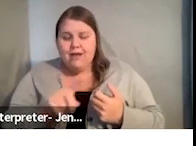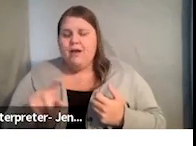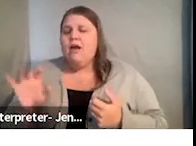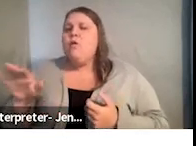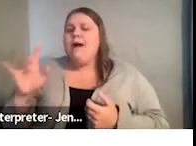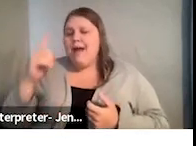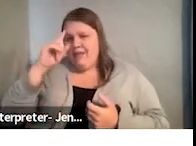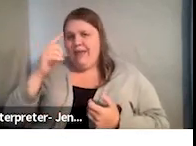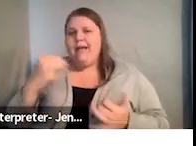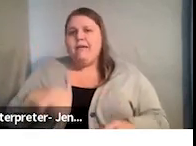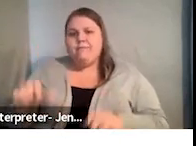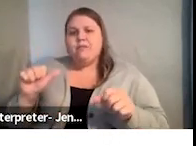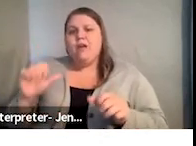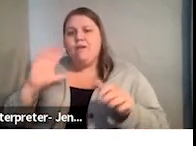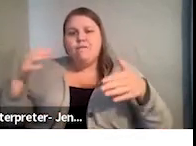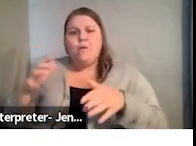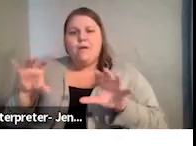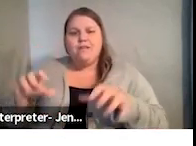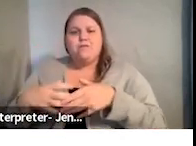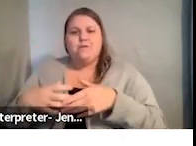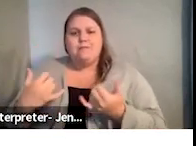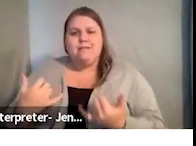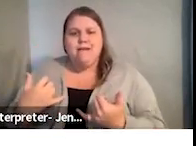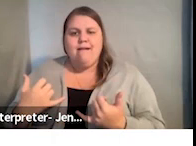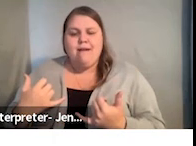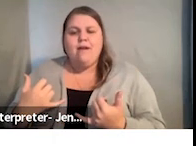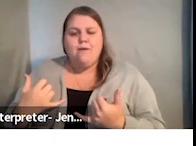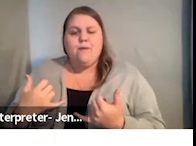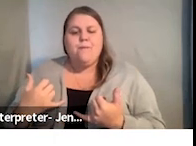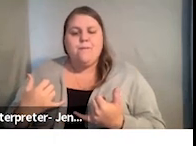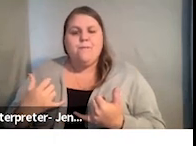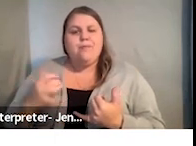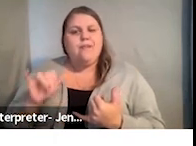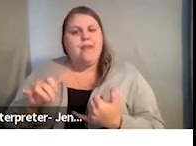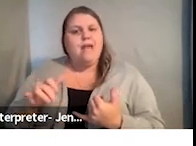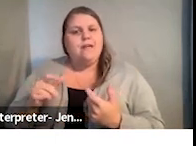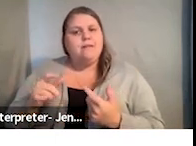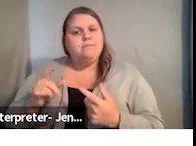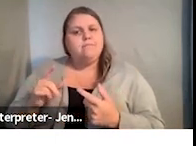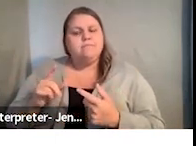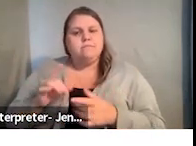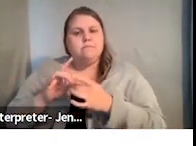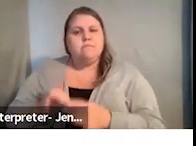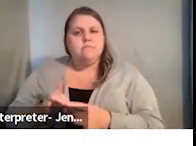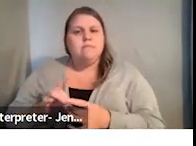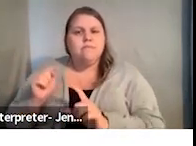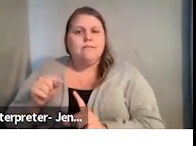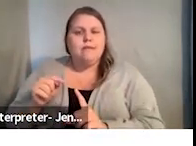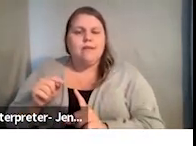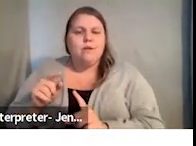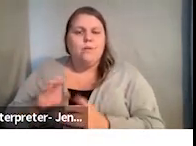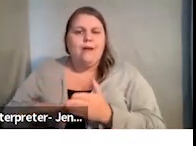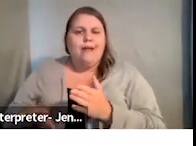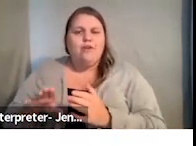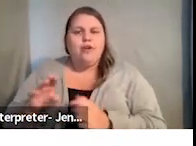holding focus groups and things right now. So I think that's really where we are on waiver modernization.